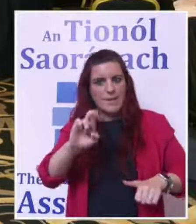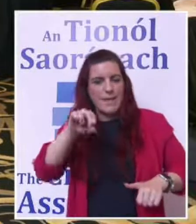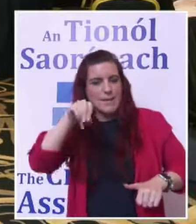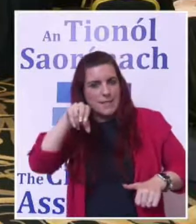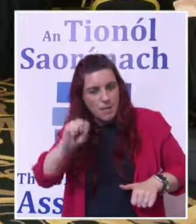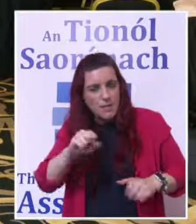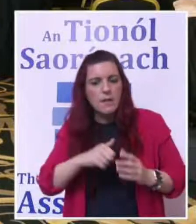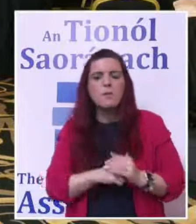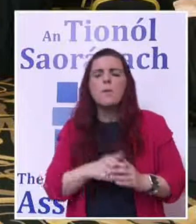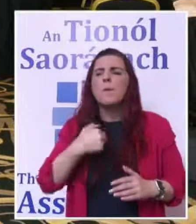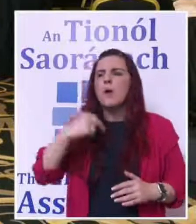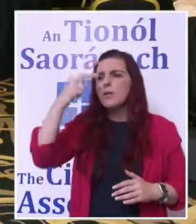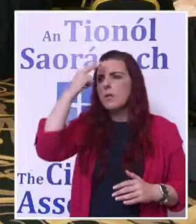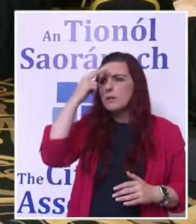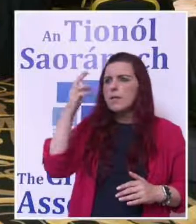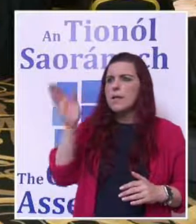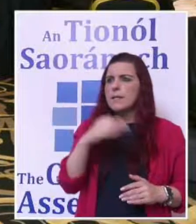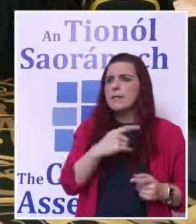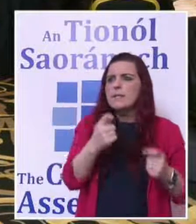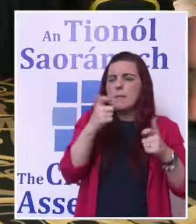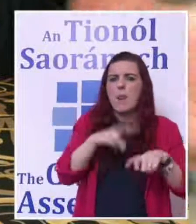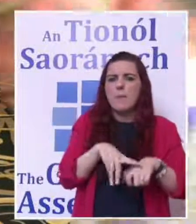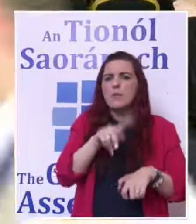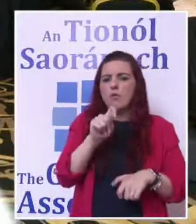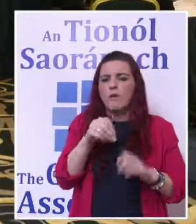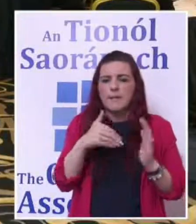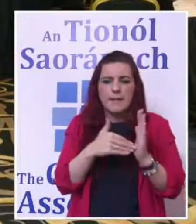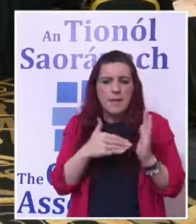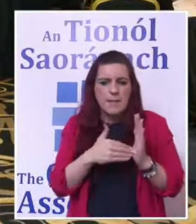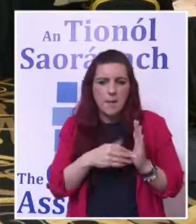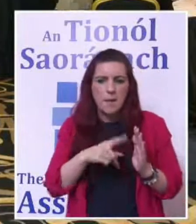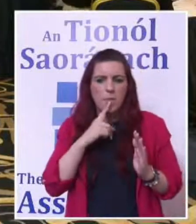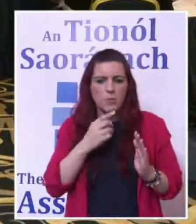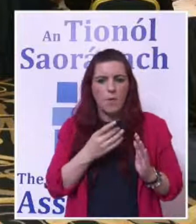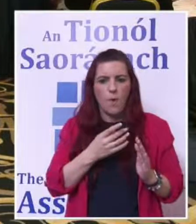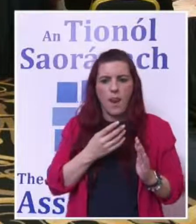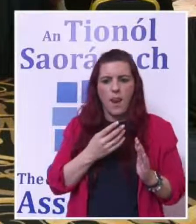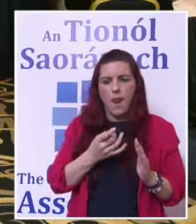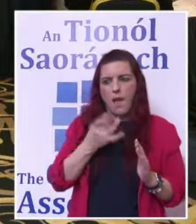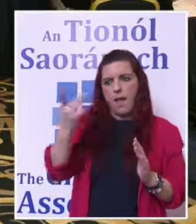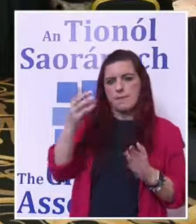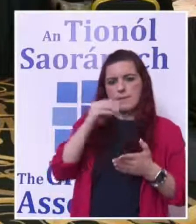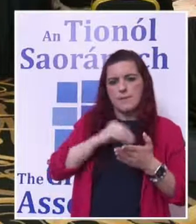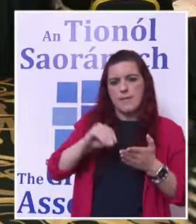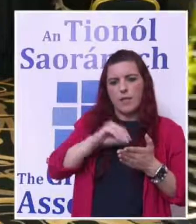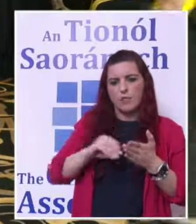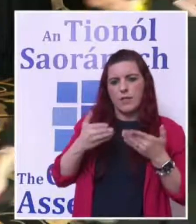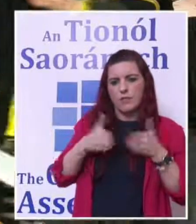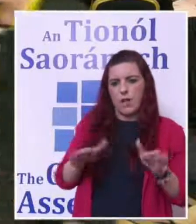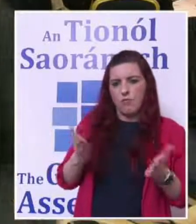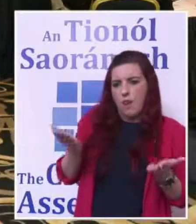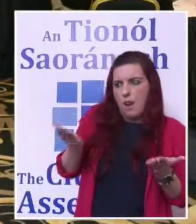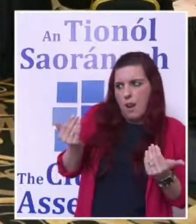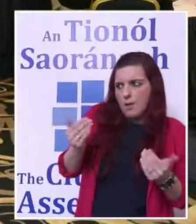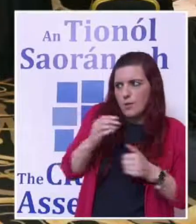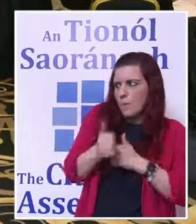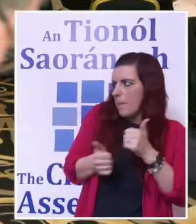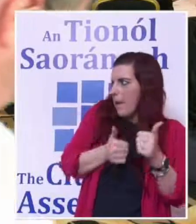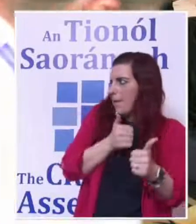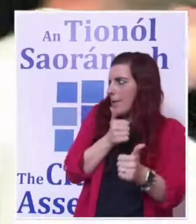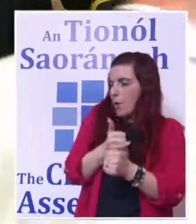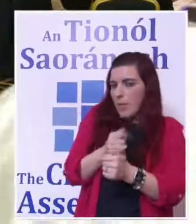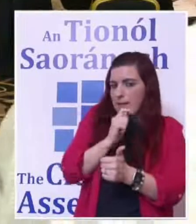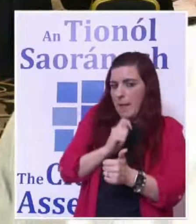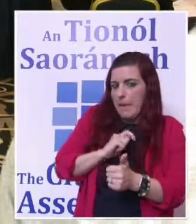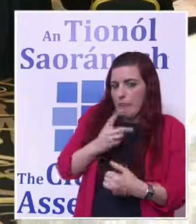My understanding it's a simple majority, but I will defer to the Secretary General to just to back that up or to have